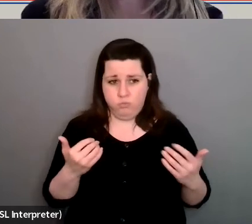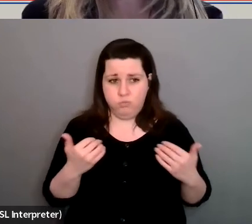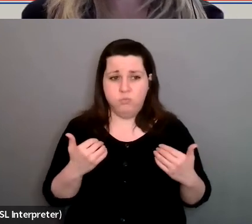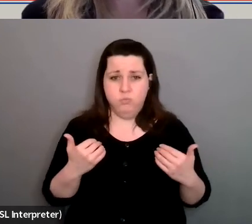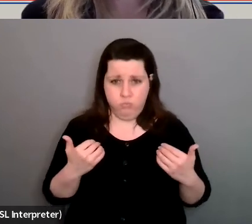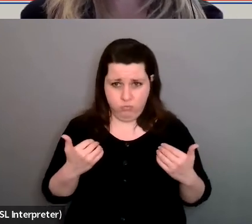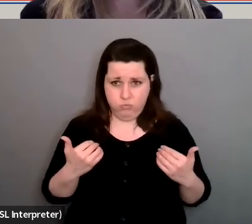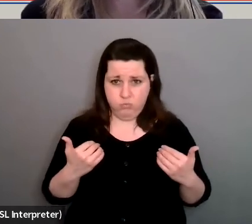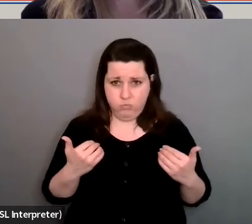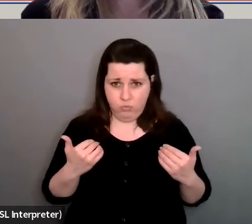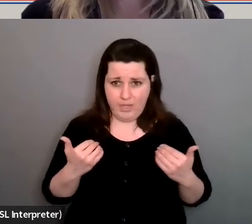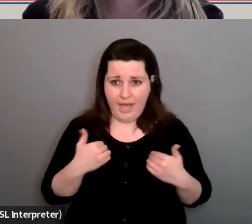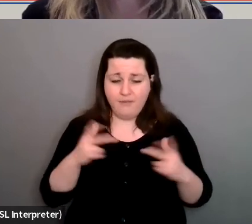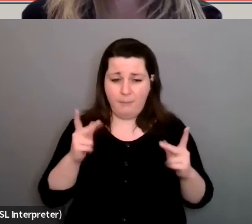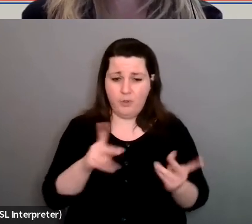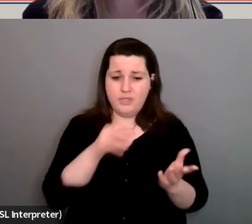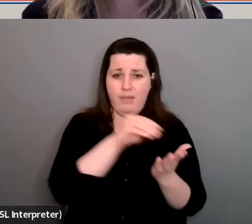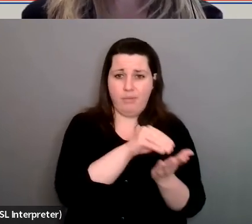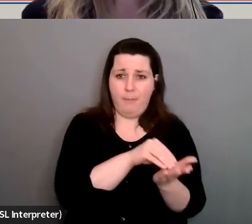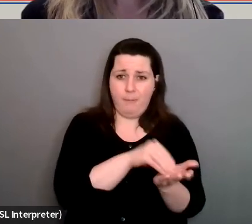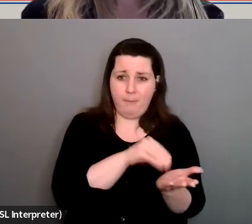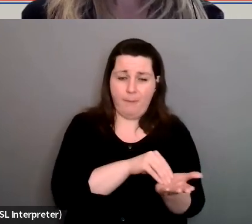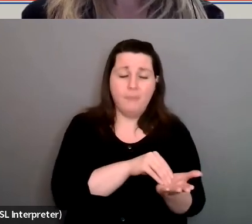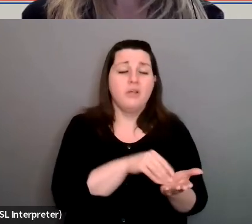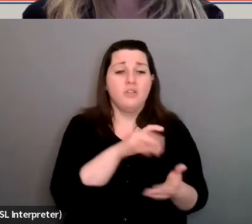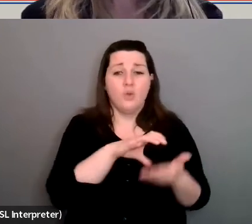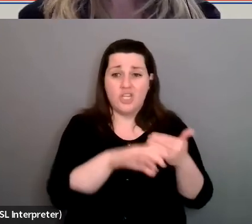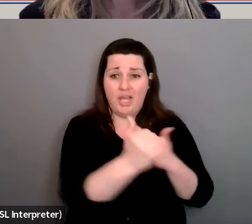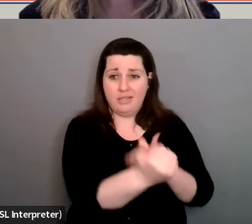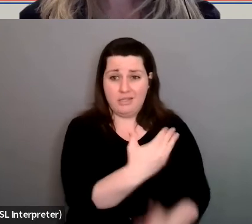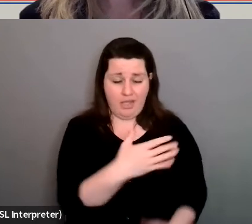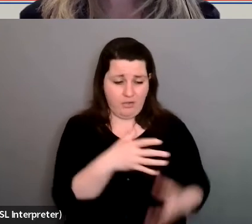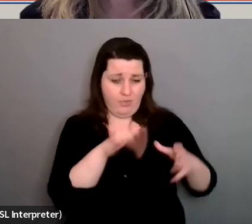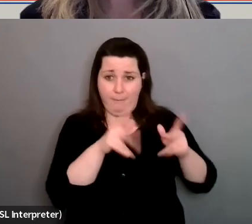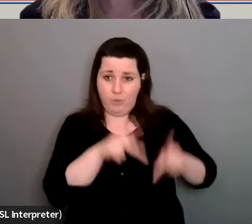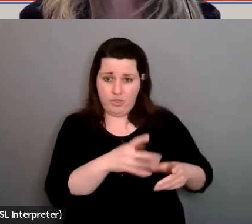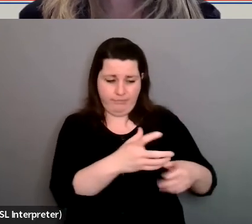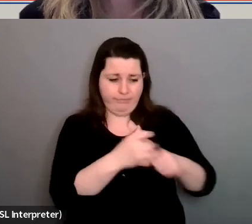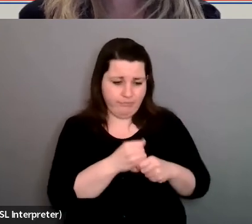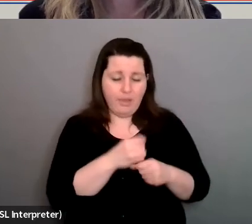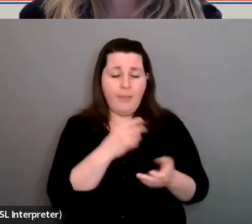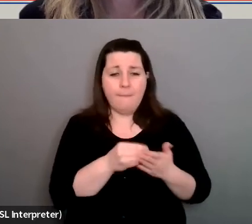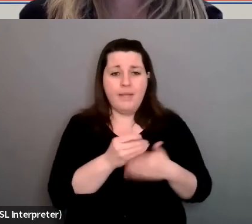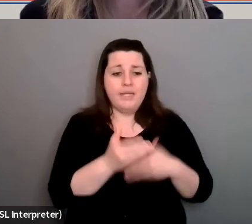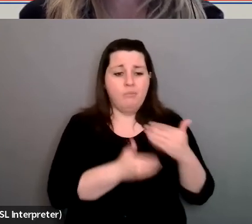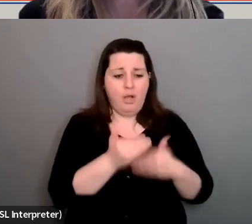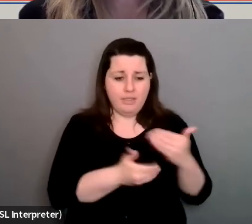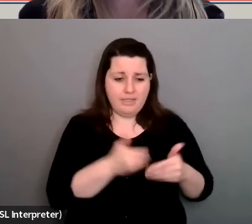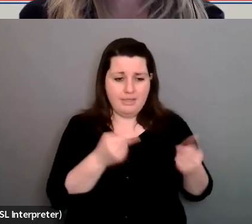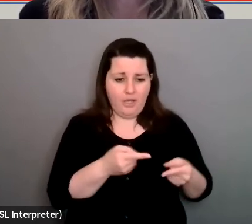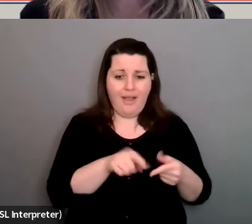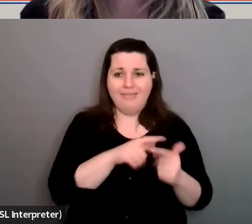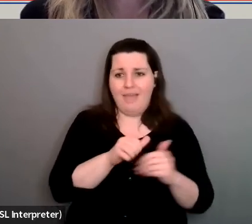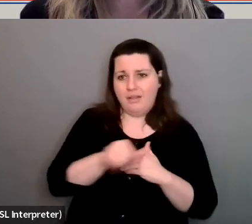a record keeper that you send those checks to. And the money has to process through them and then go to the bank,